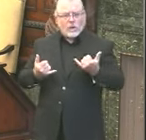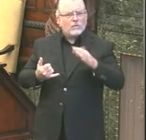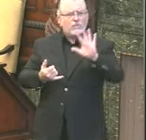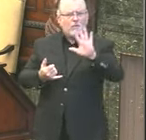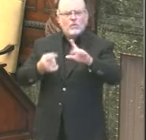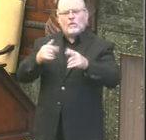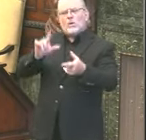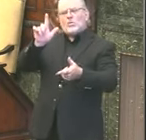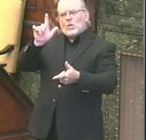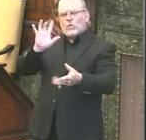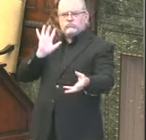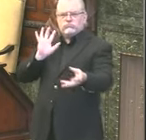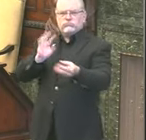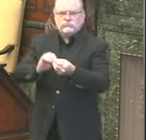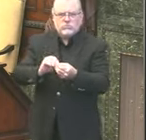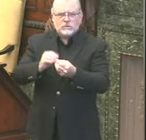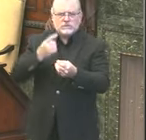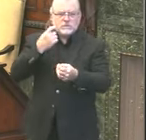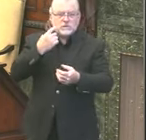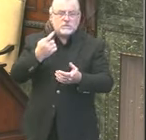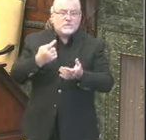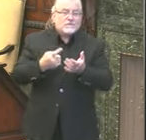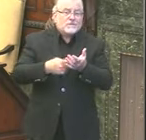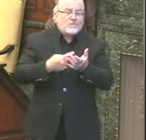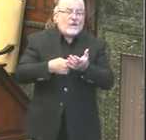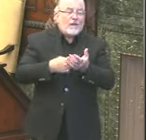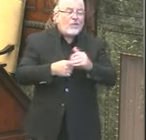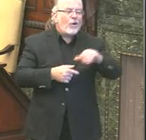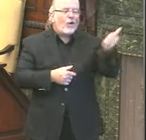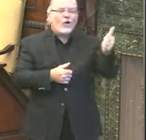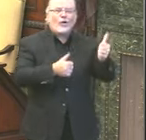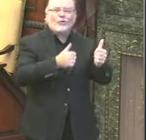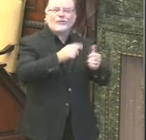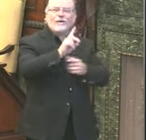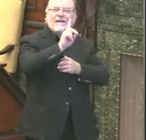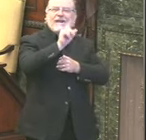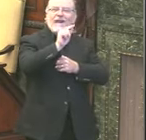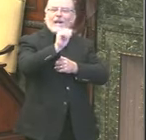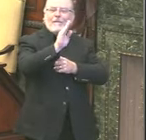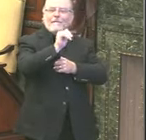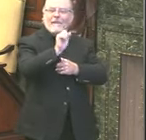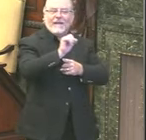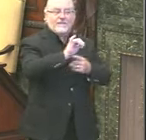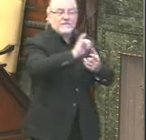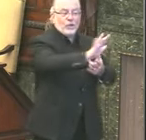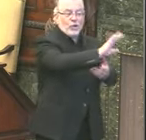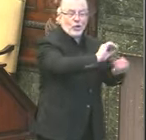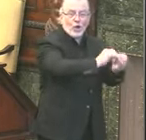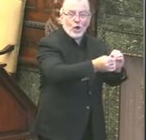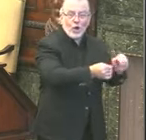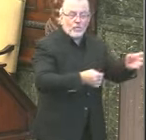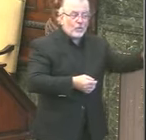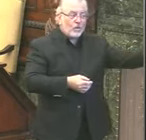against other databases, and we pick up deaths that have occurred in the past. The total number of deaths since the beginning of the epidemic is